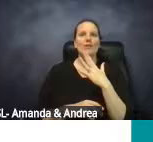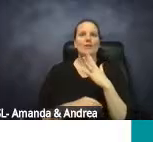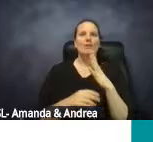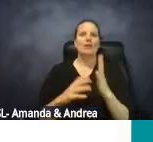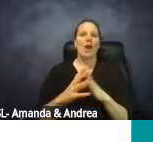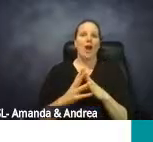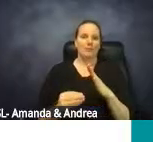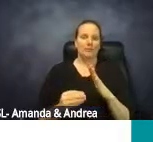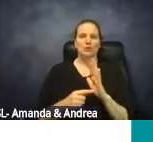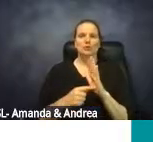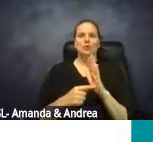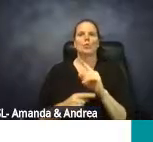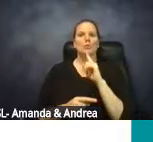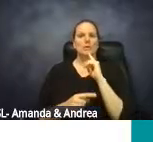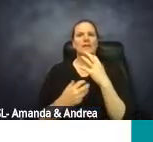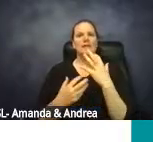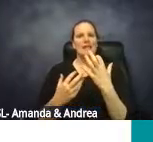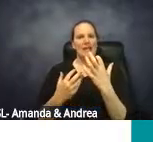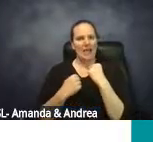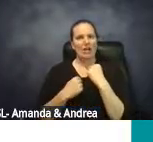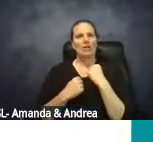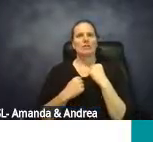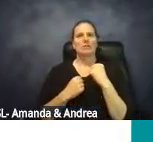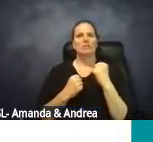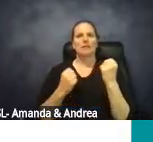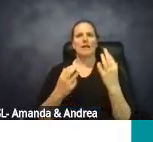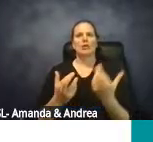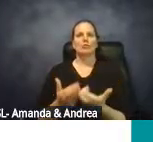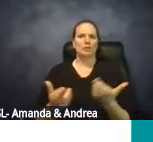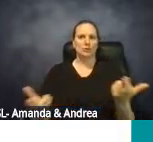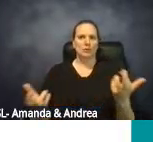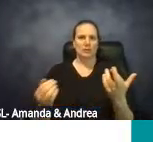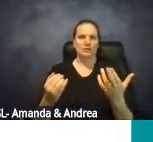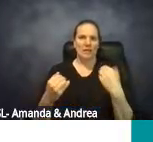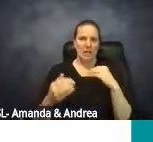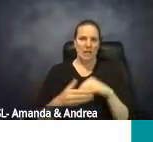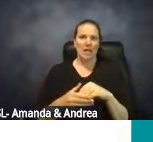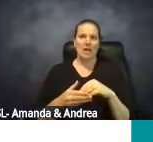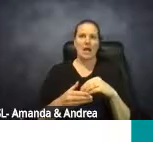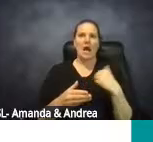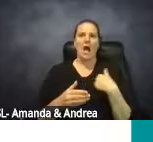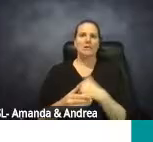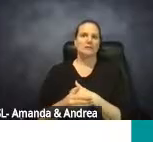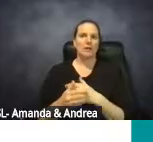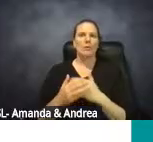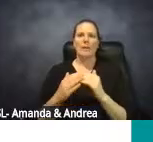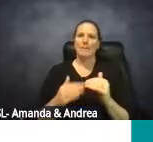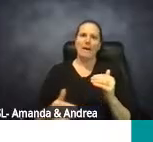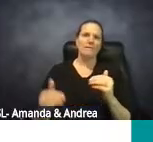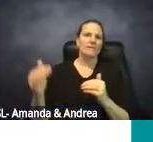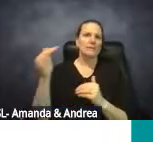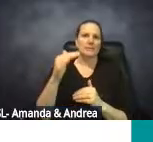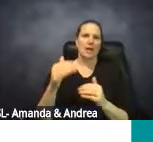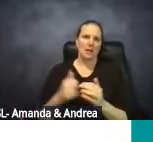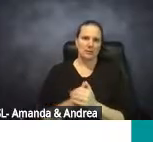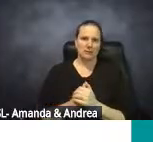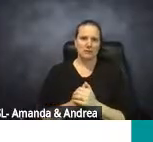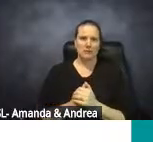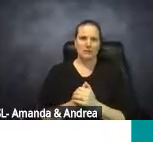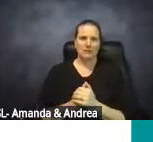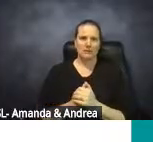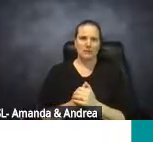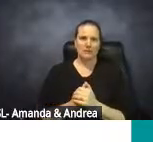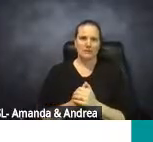showing you really cared and put many resources in us and went above and beyond. Our